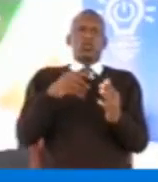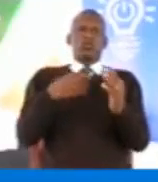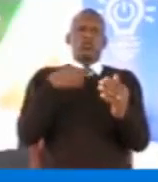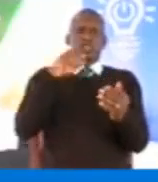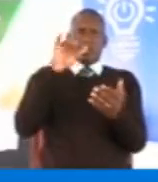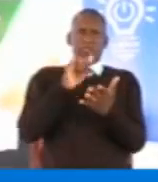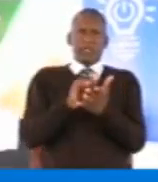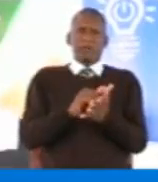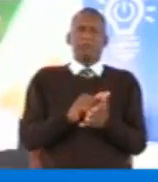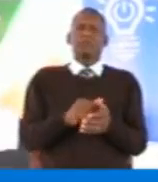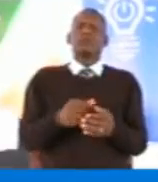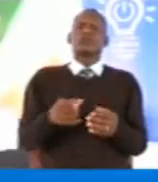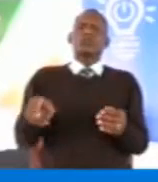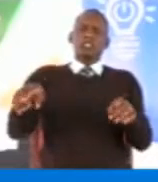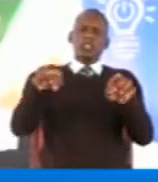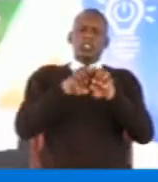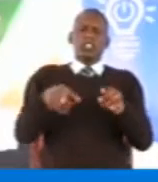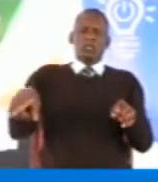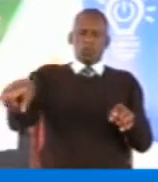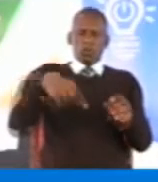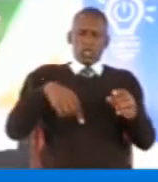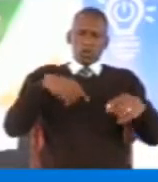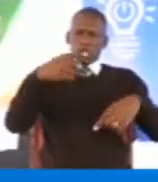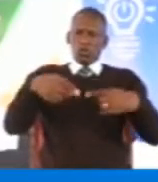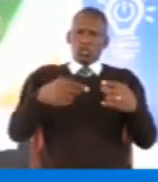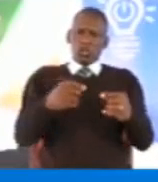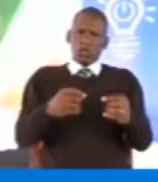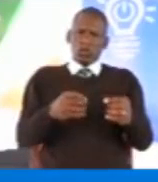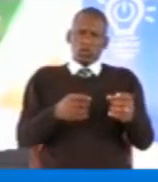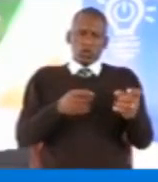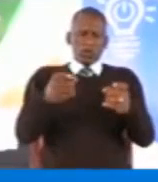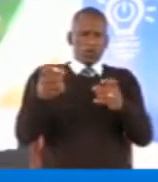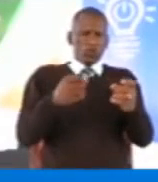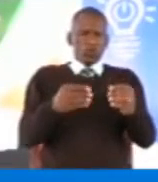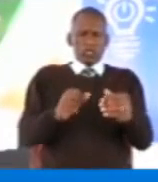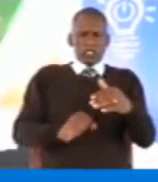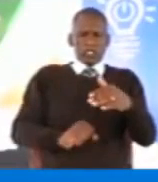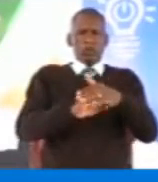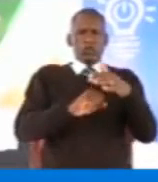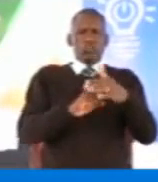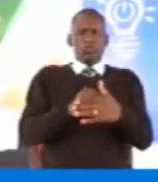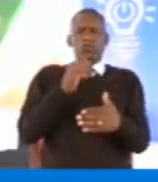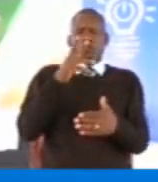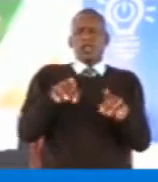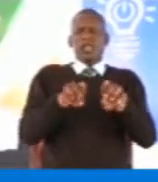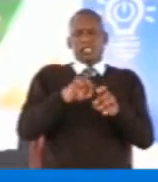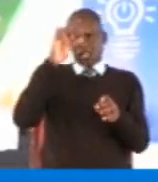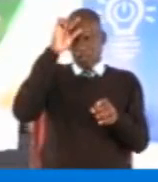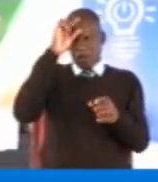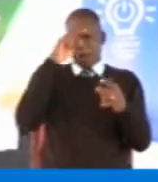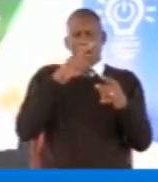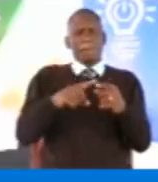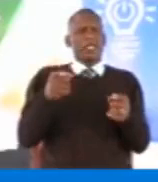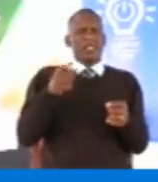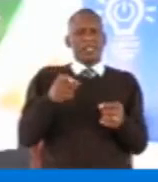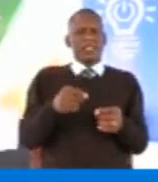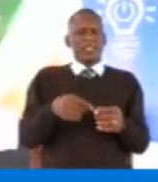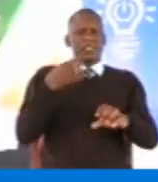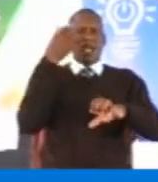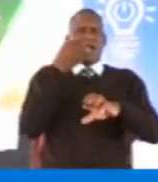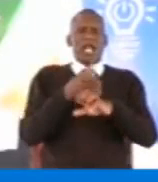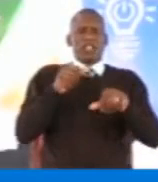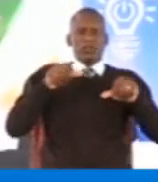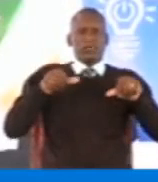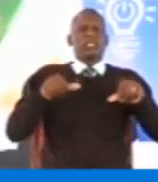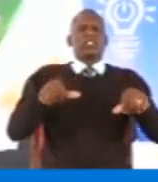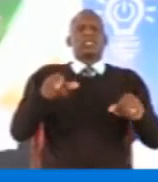that we are still taking on some stabilization as government, but it is very, very difficult to